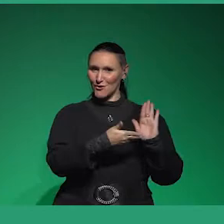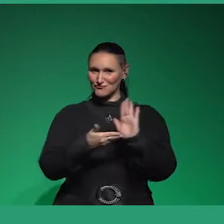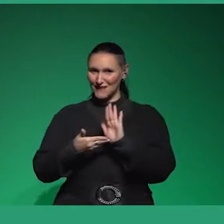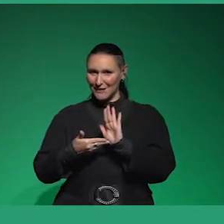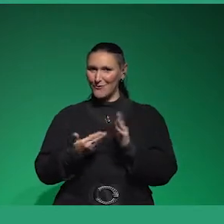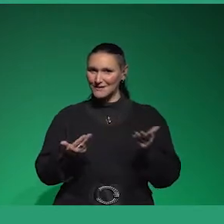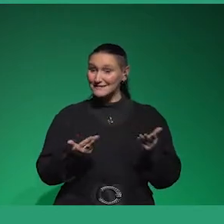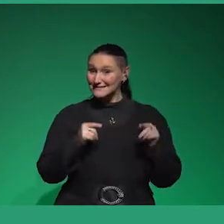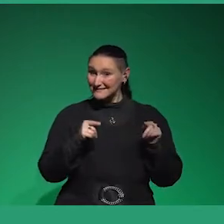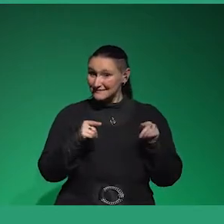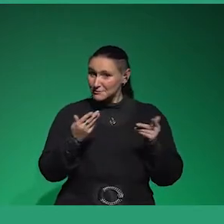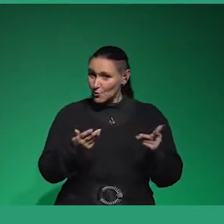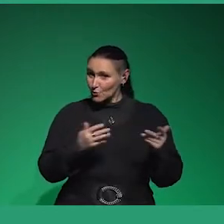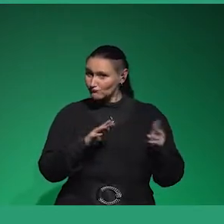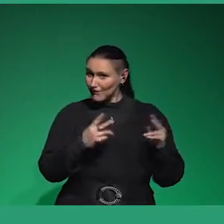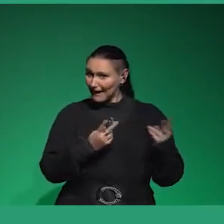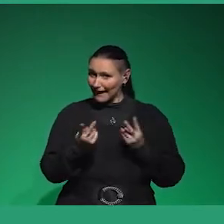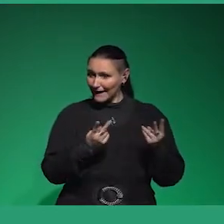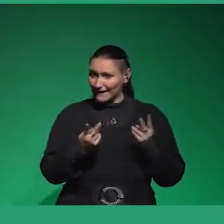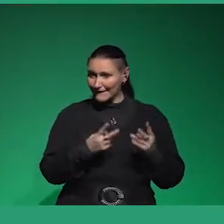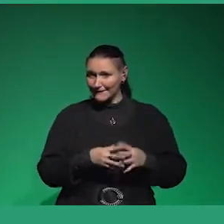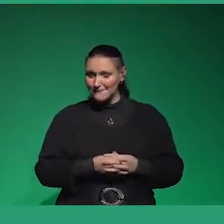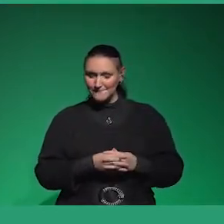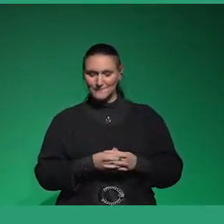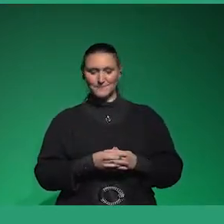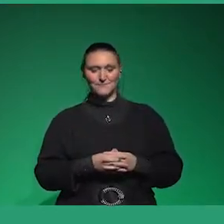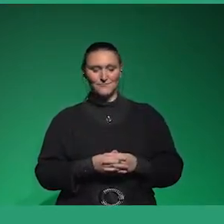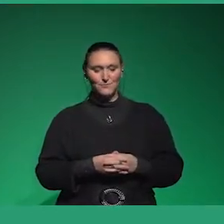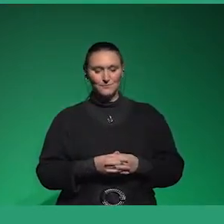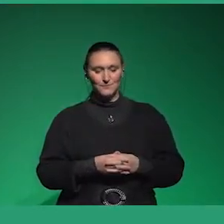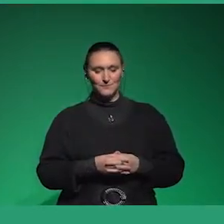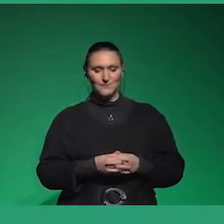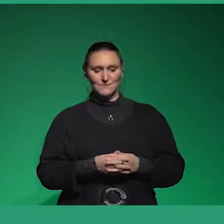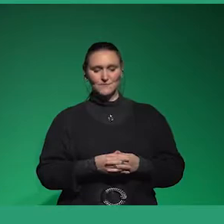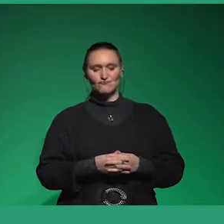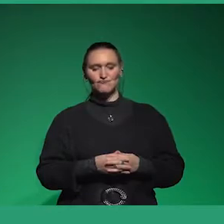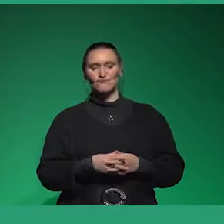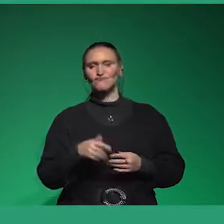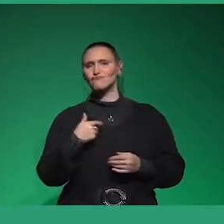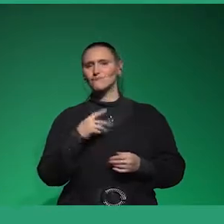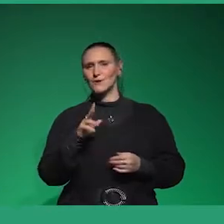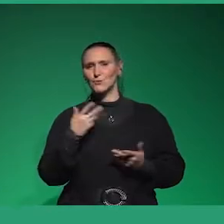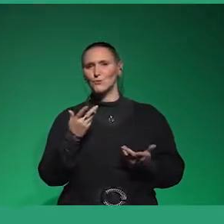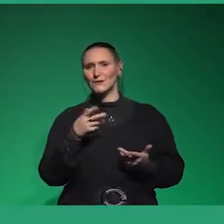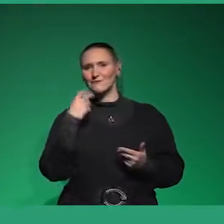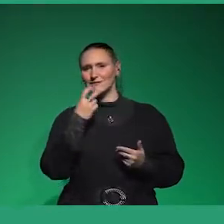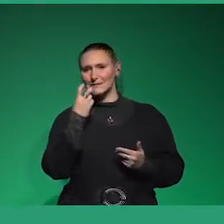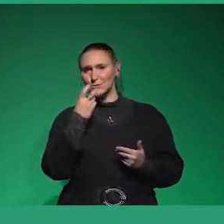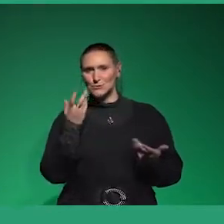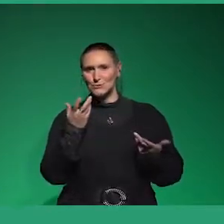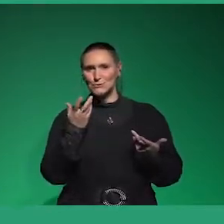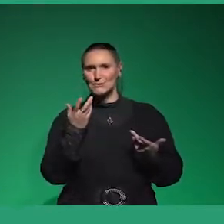And we try to make a tree bank. So you guys can adopt the tree, or you can